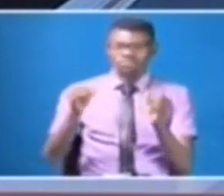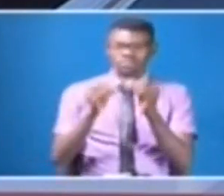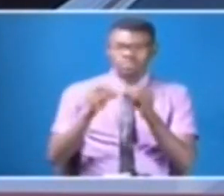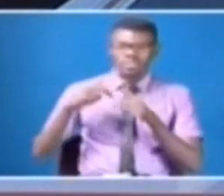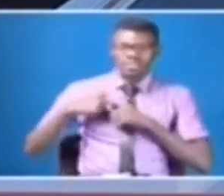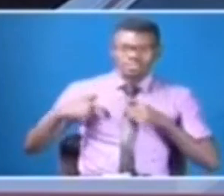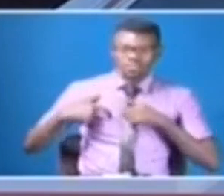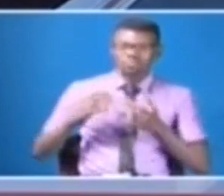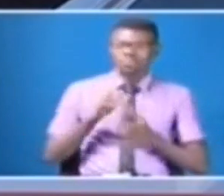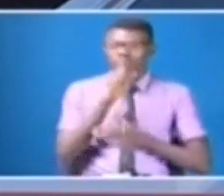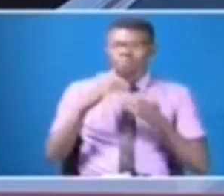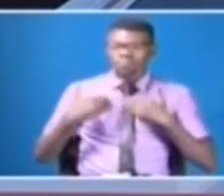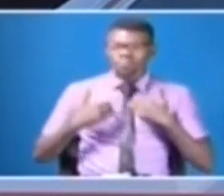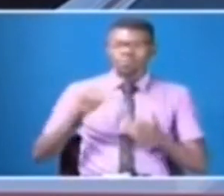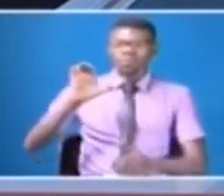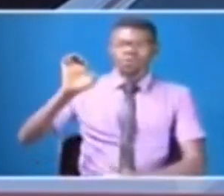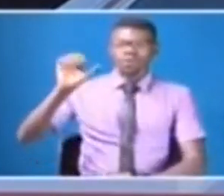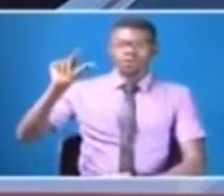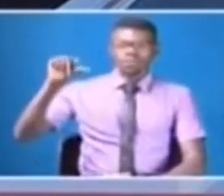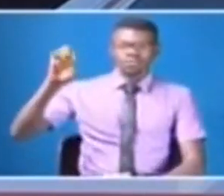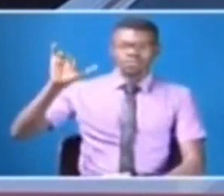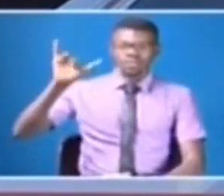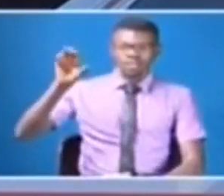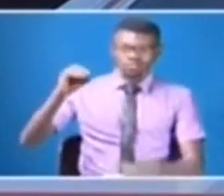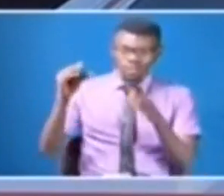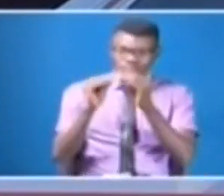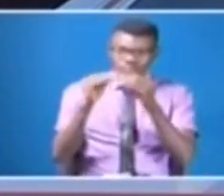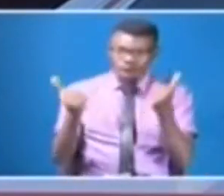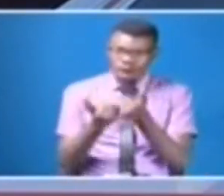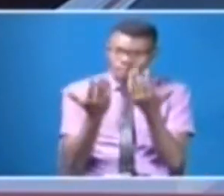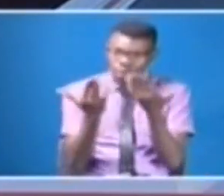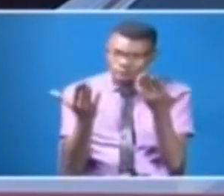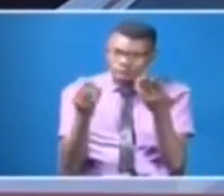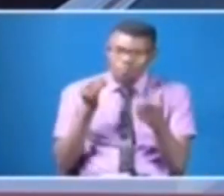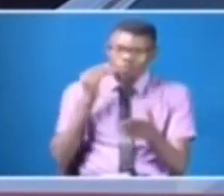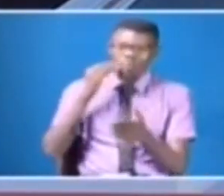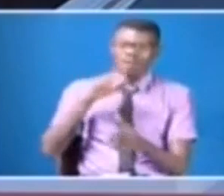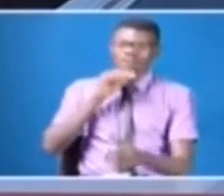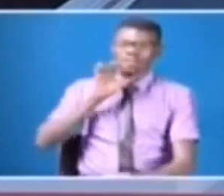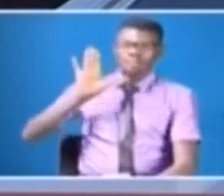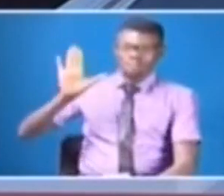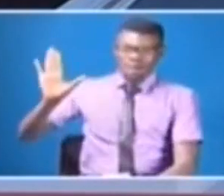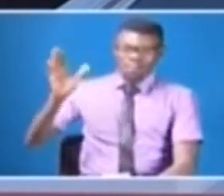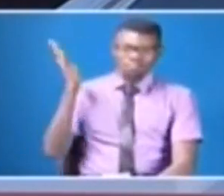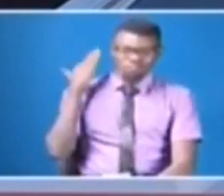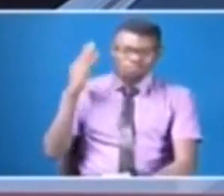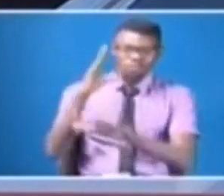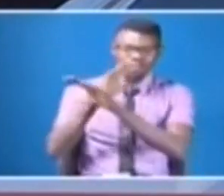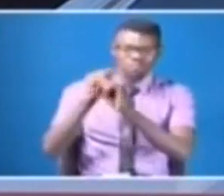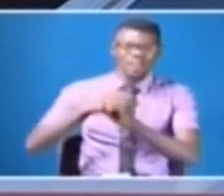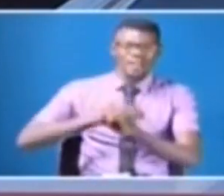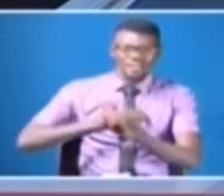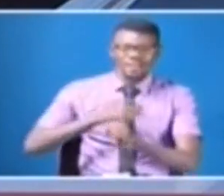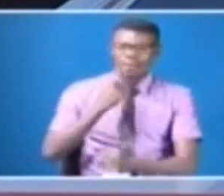elders from Elgeyo Marakwet County during the meetings held at the home of his father, retired President Daniel Moi, in